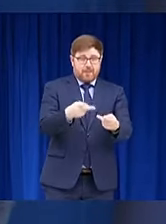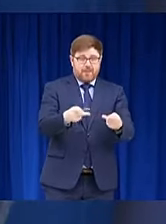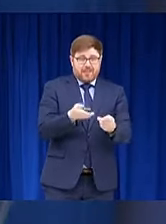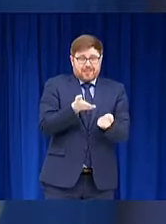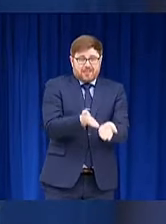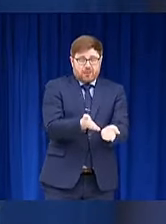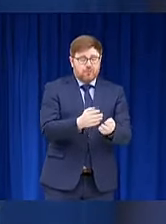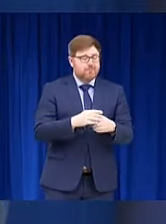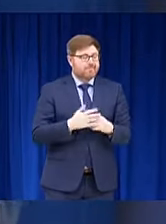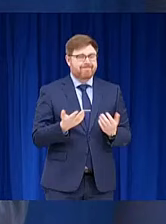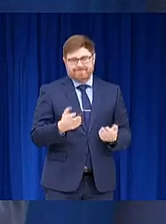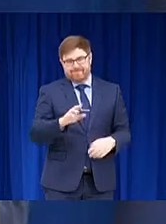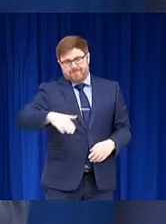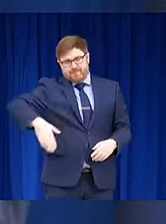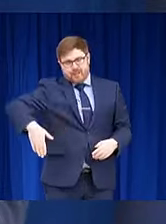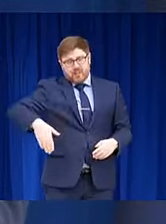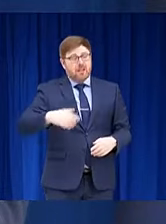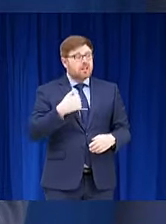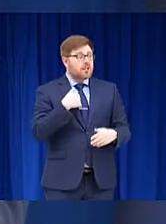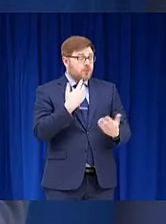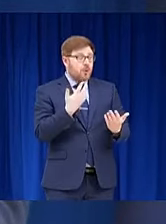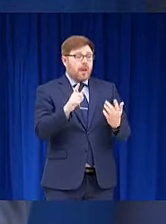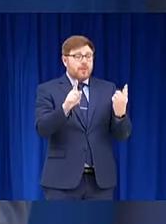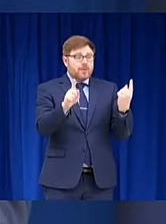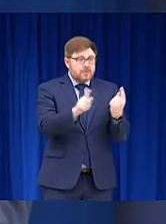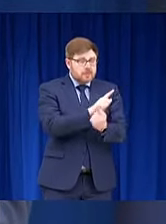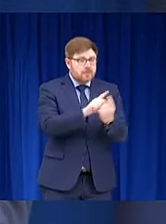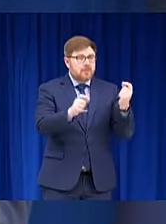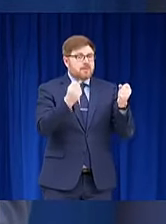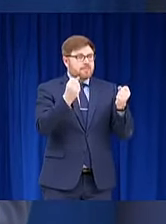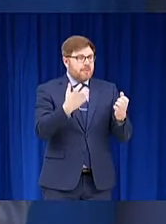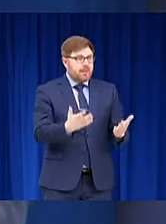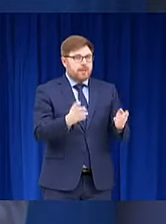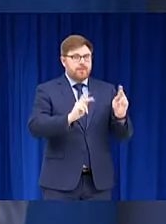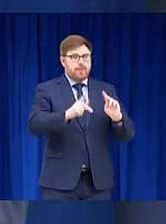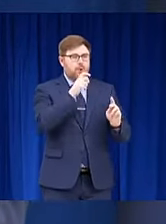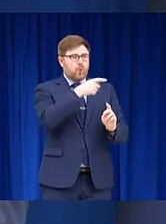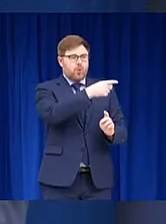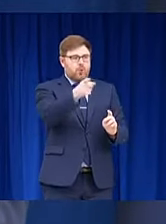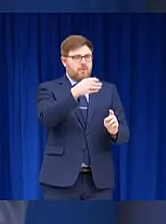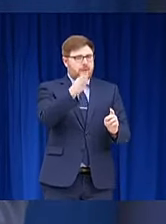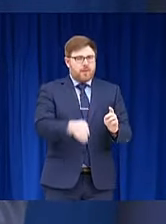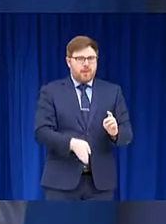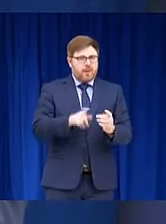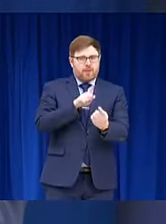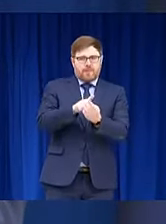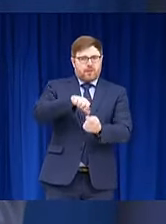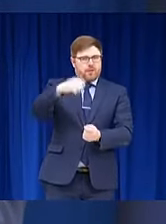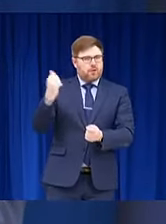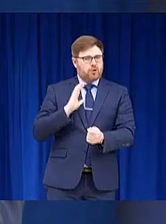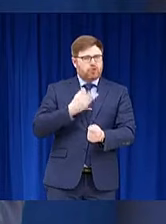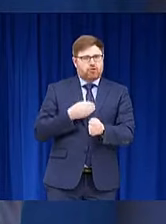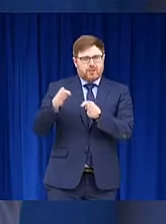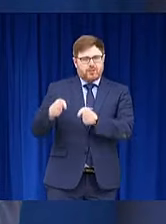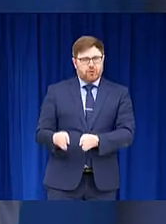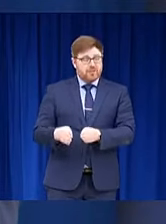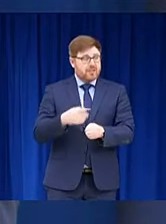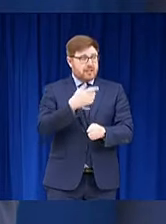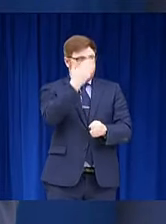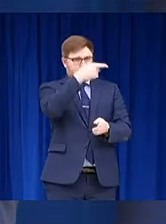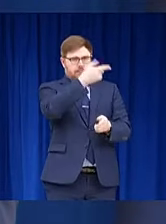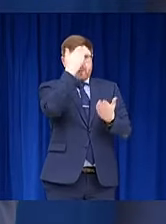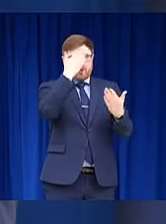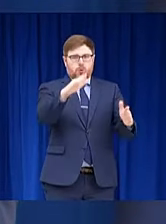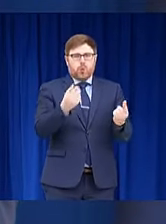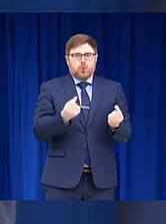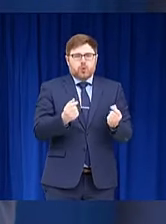people who said that they had never met anyone like me, didn't know how to act around me, and though out of genuine curiosity,